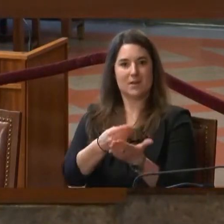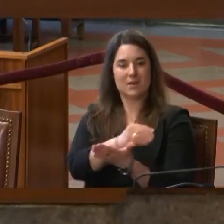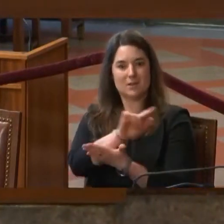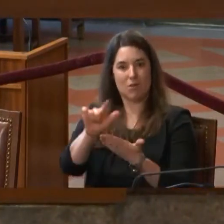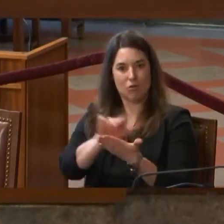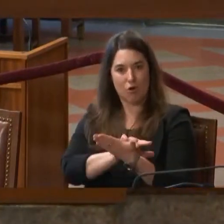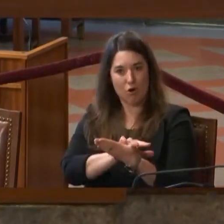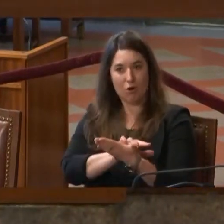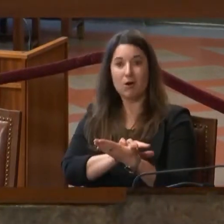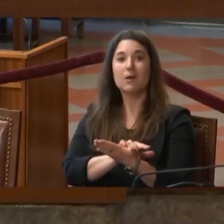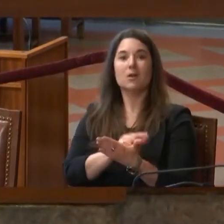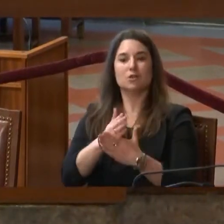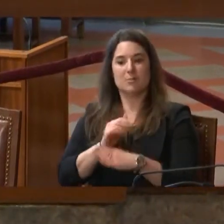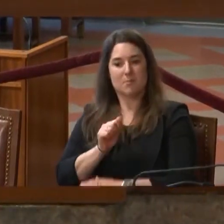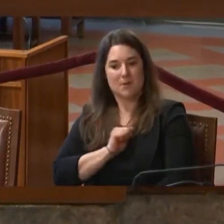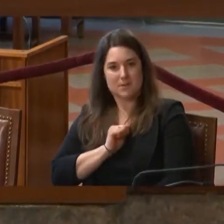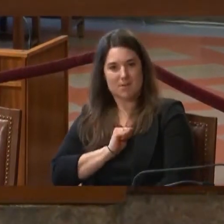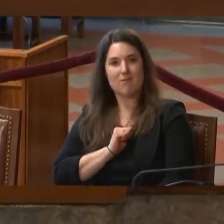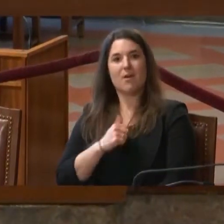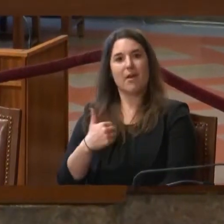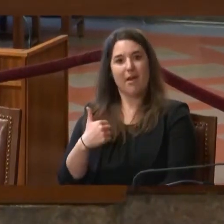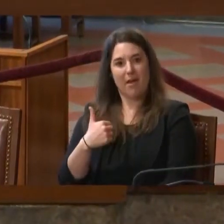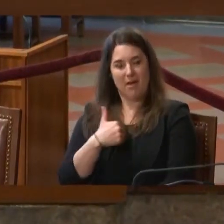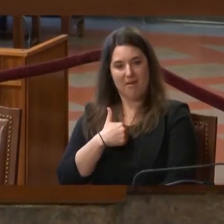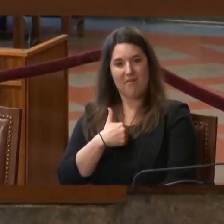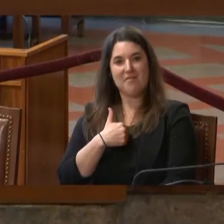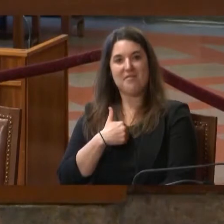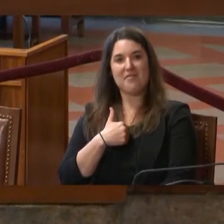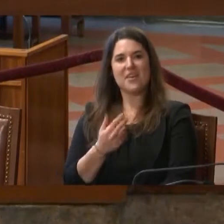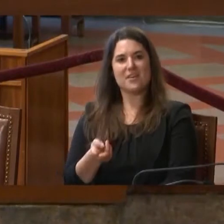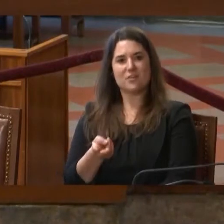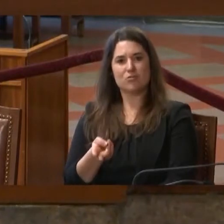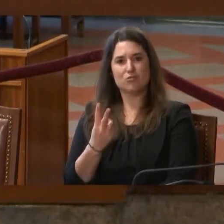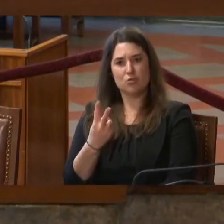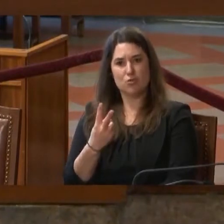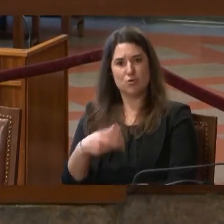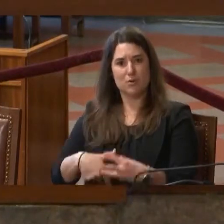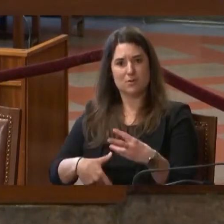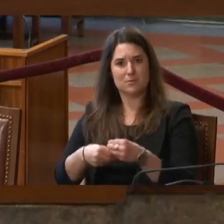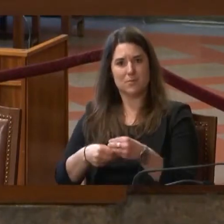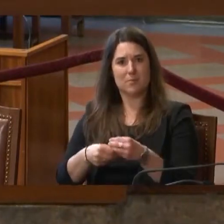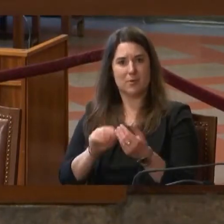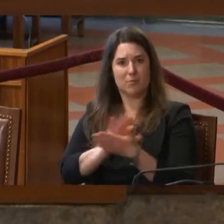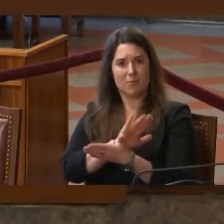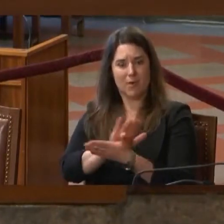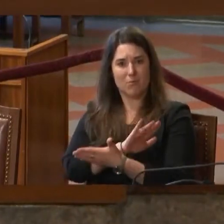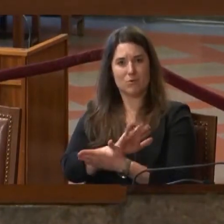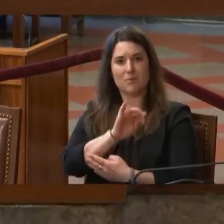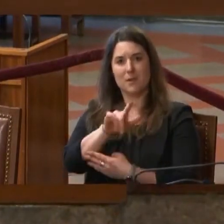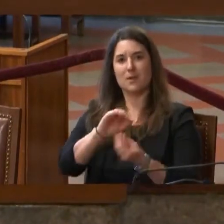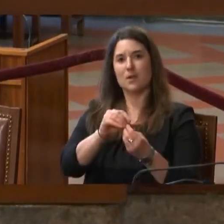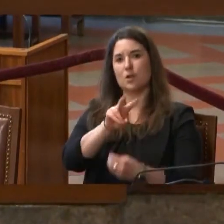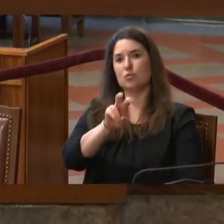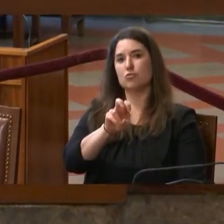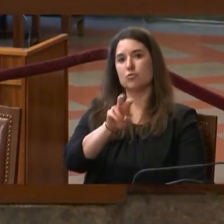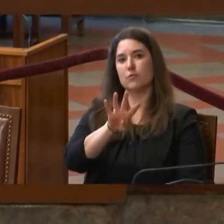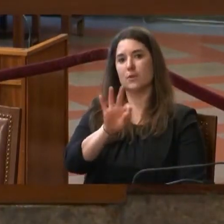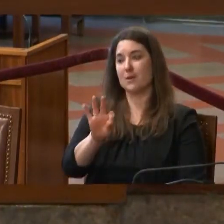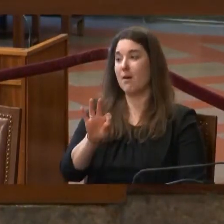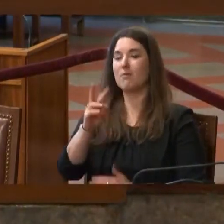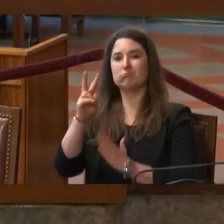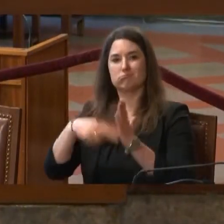Law, chaired by myself. We have two supplemental papers, Bill 249.